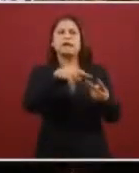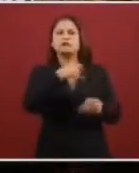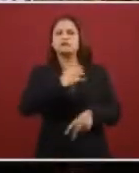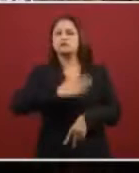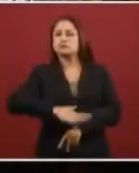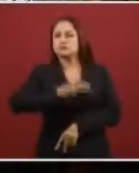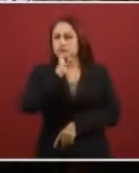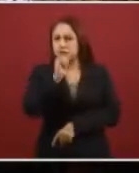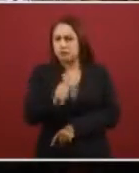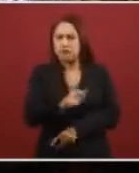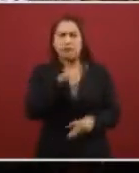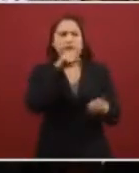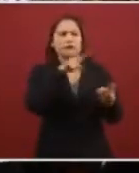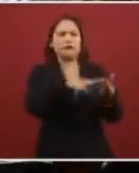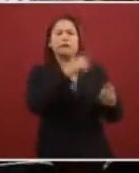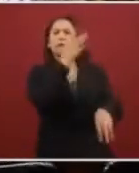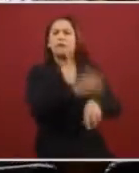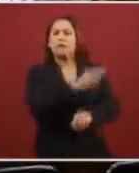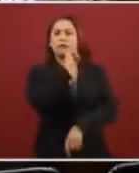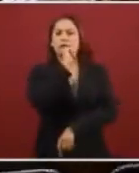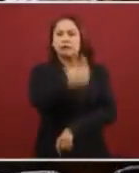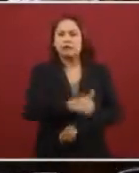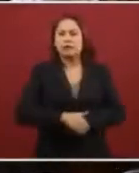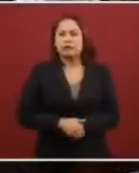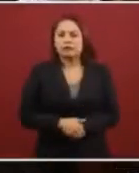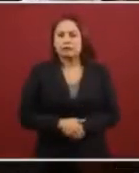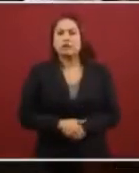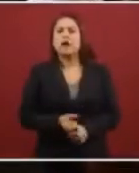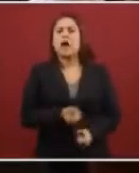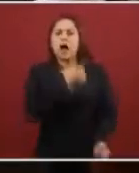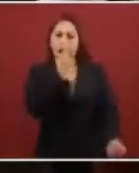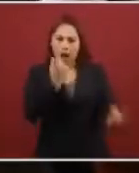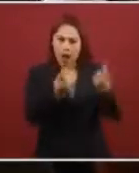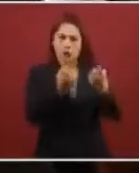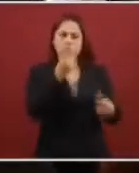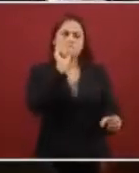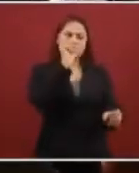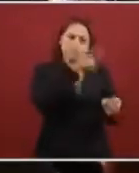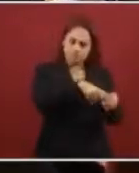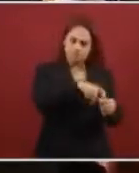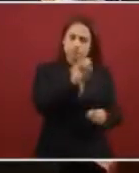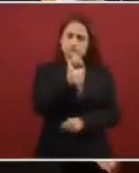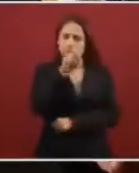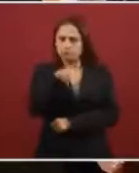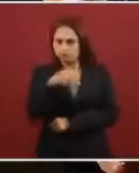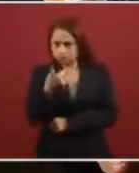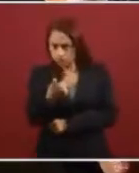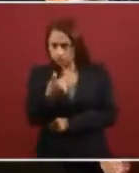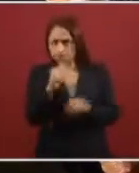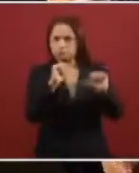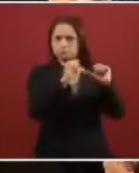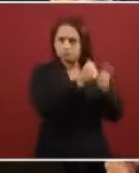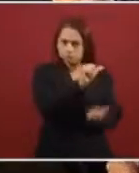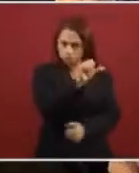la llamada sociedad civil. They were integrators of the civil